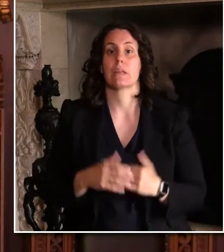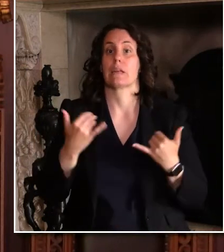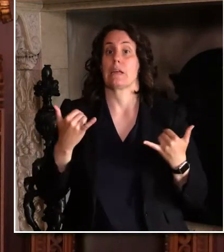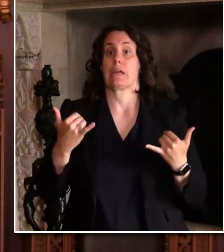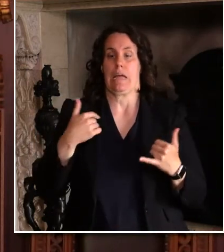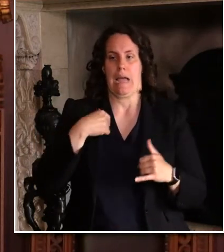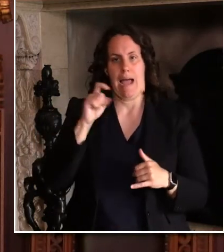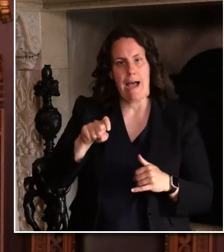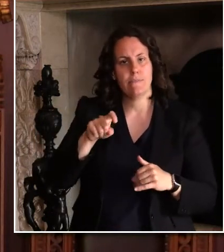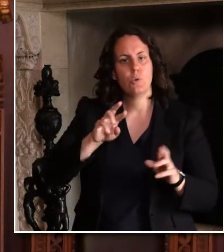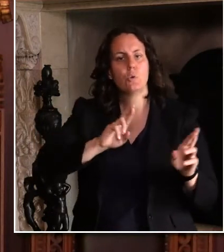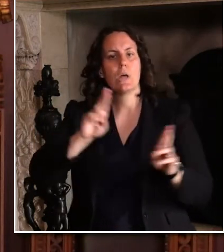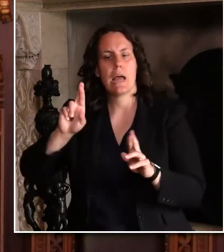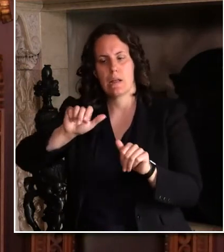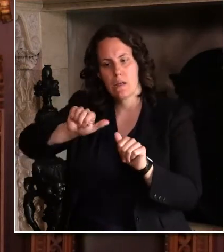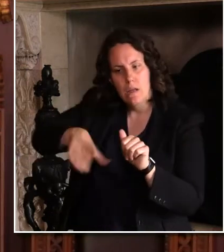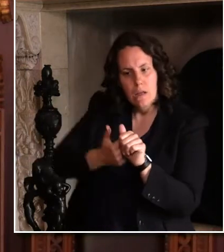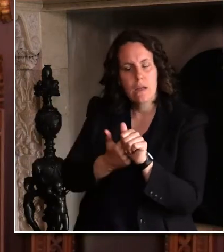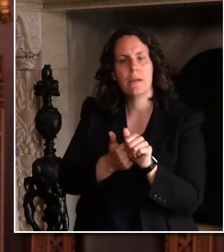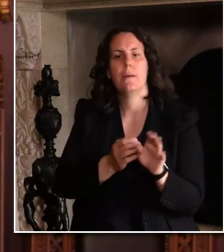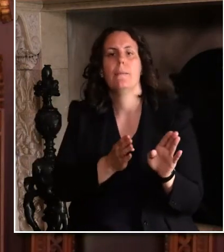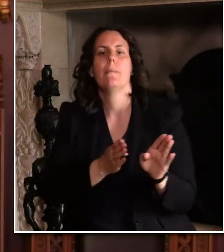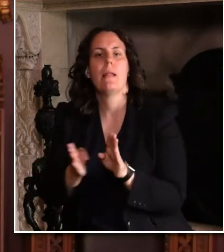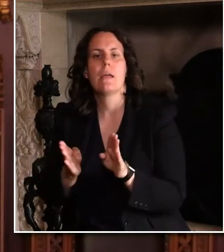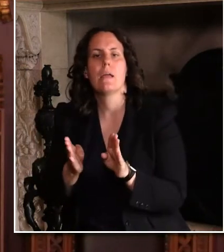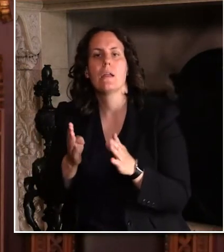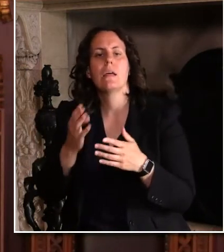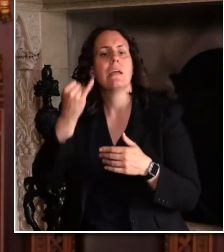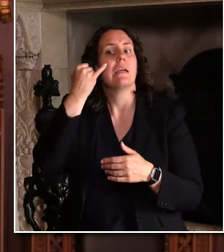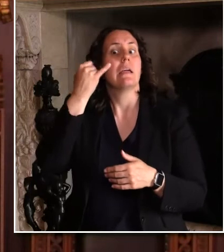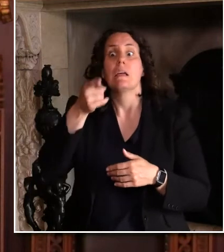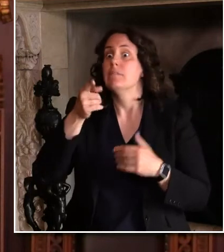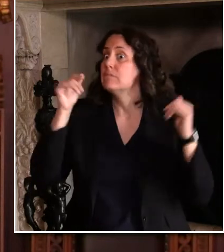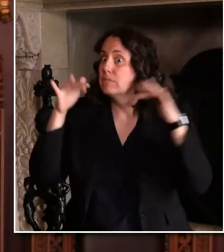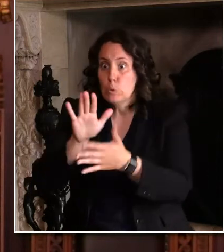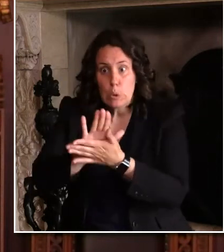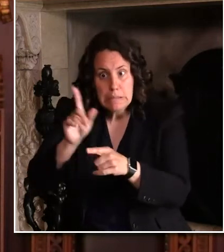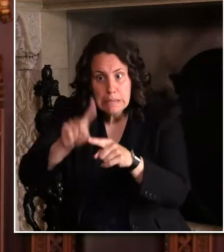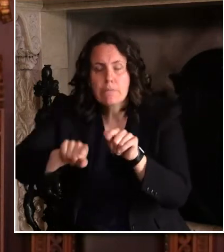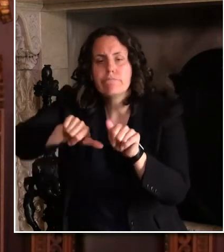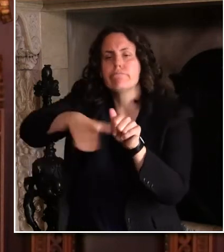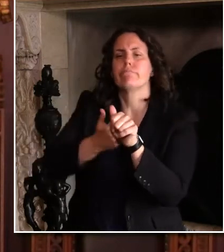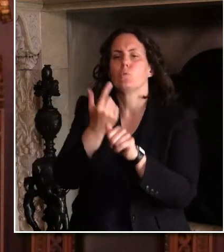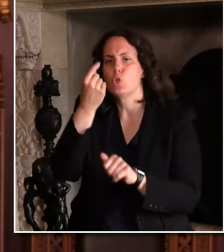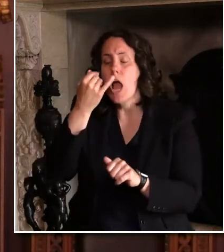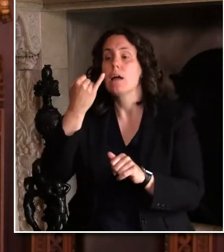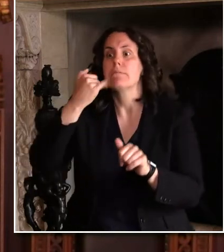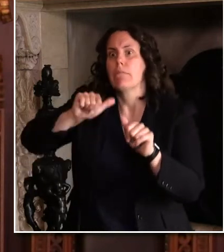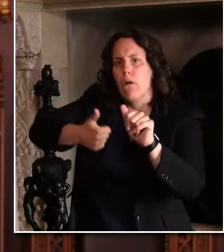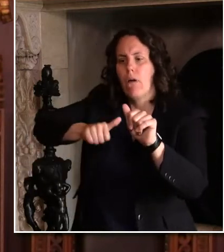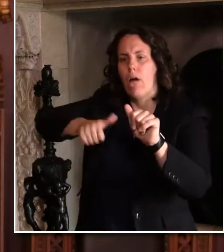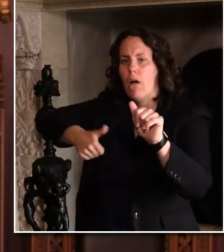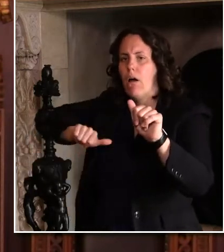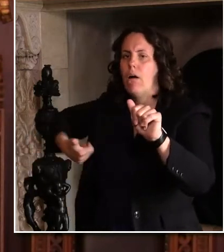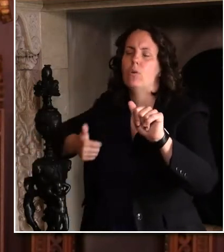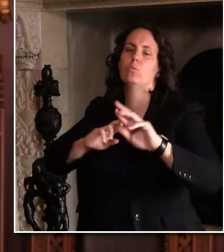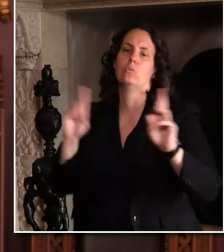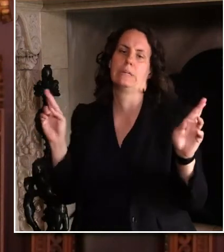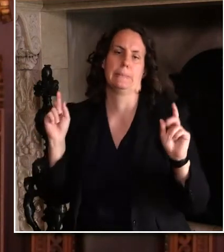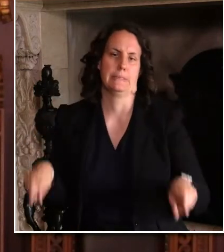B, C, and D. This virus certainly is unpredictable, and so we want to make sure that